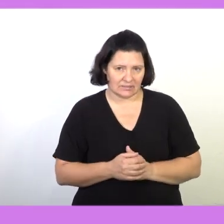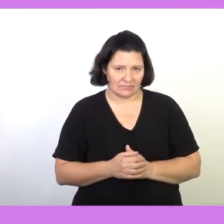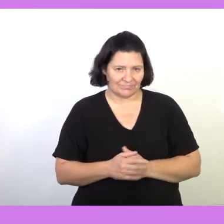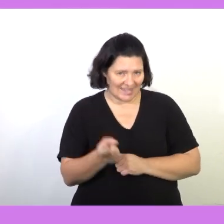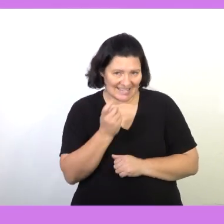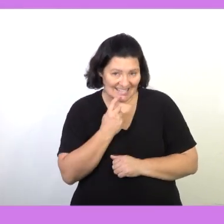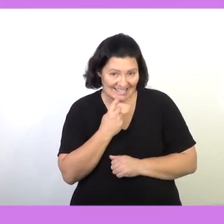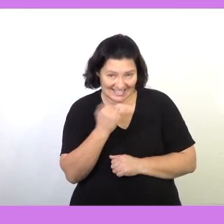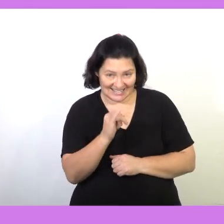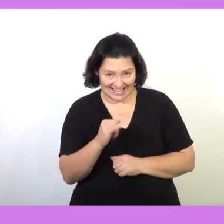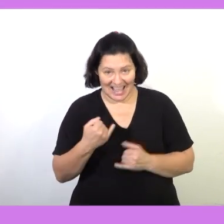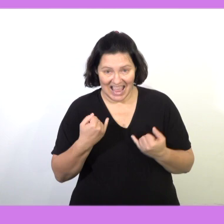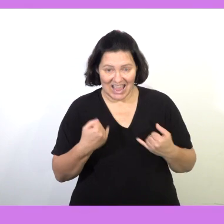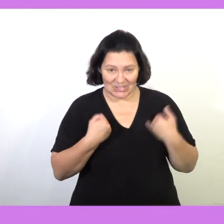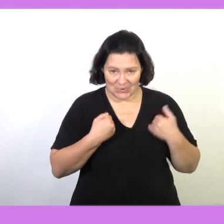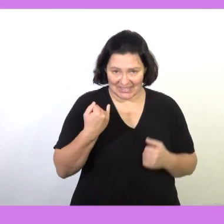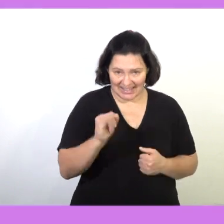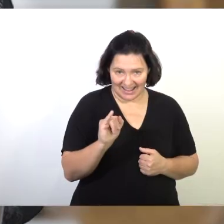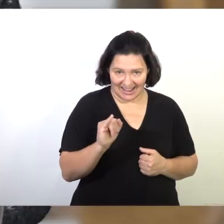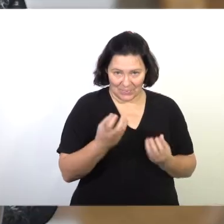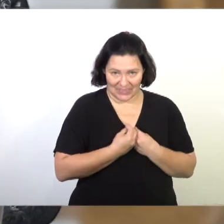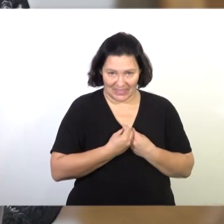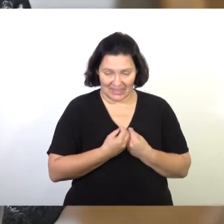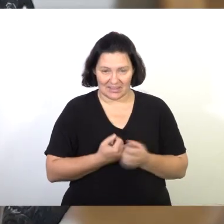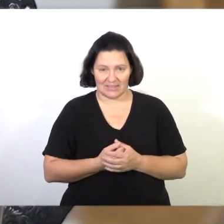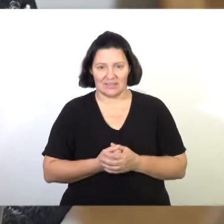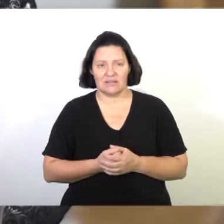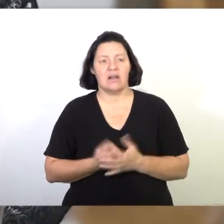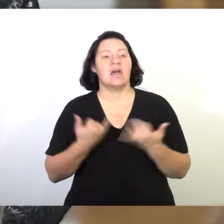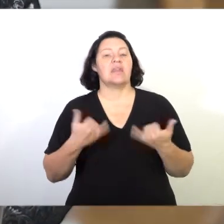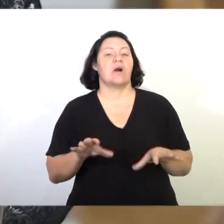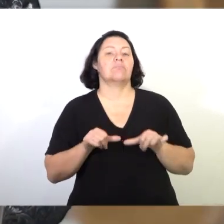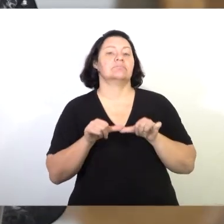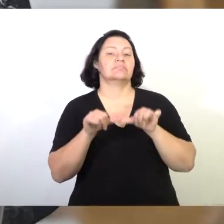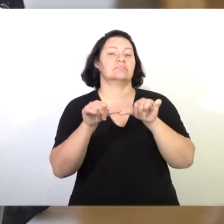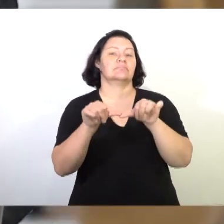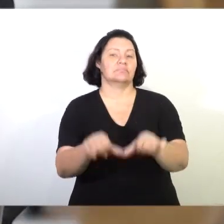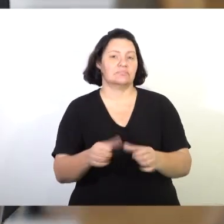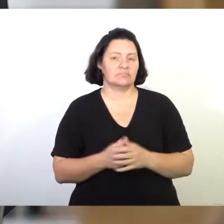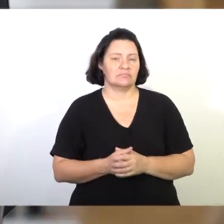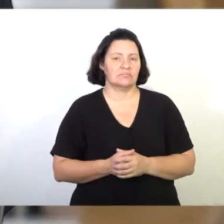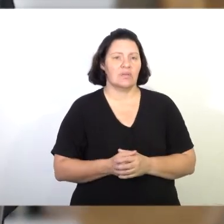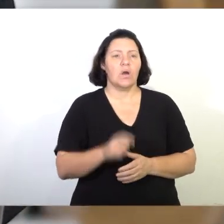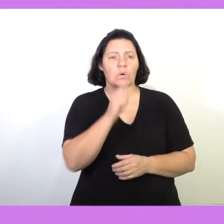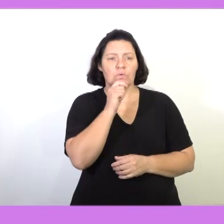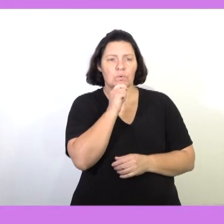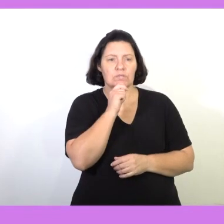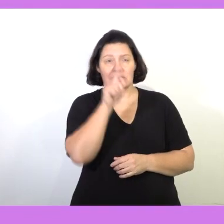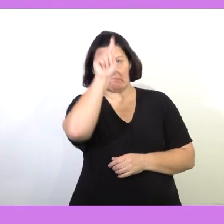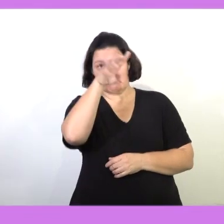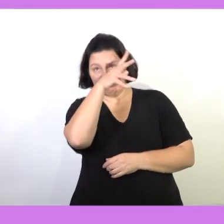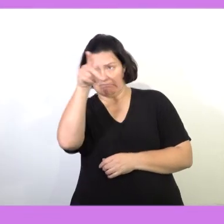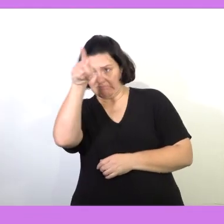I'm sure it was easy and you are still enjoying this one with me. Let's move along. Use the